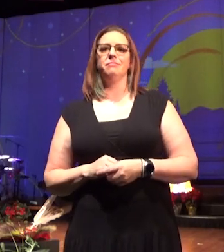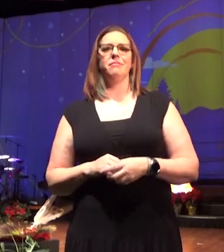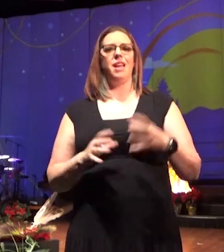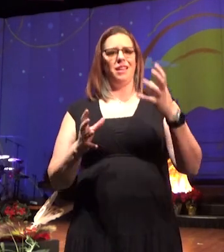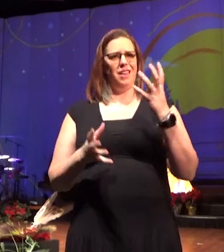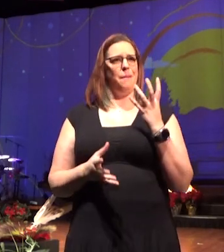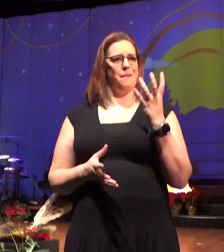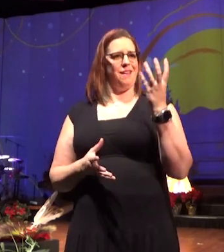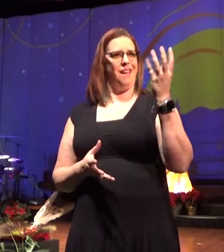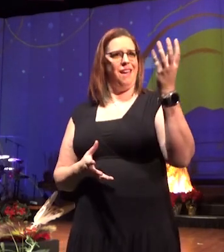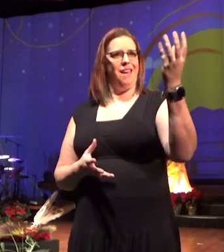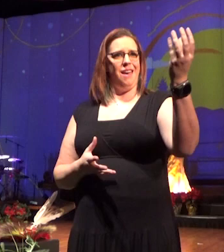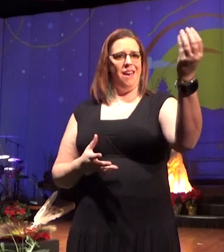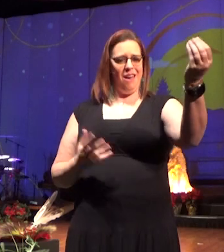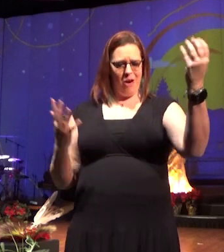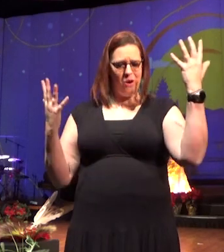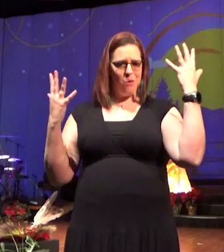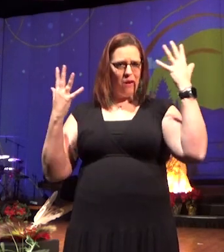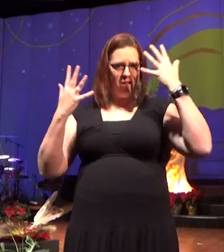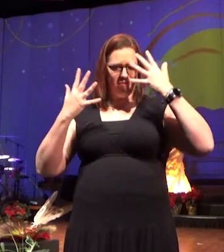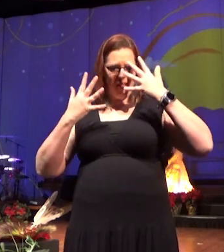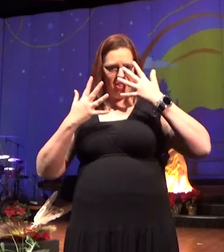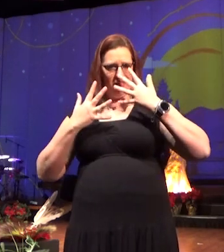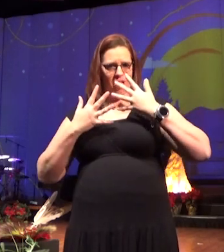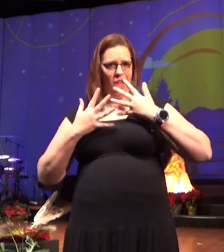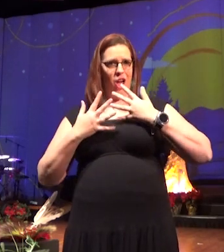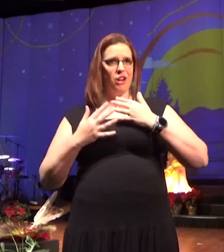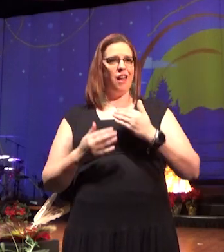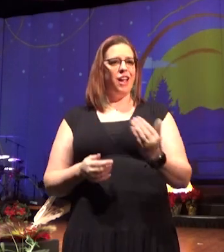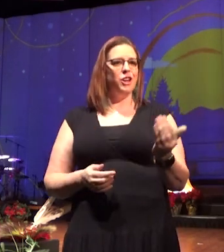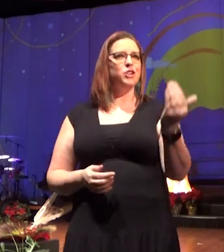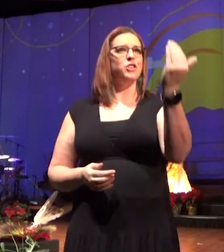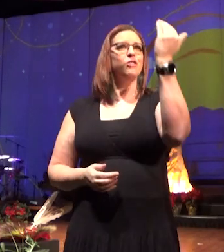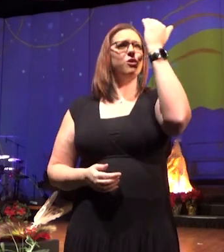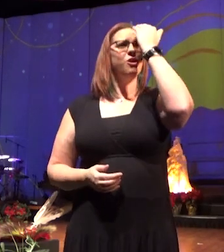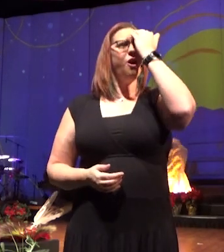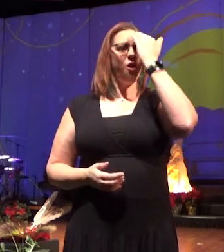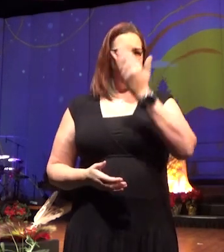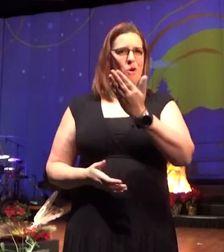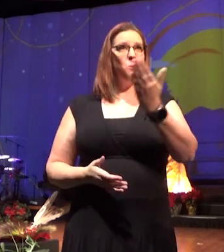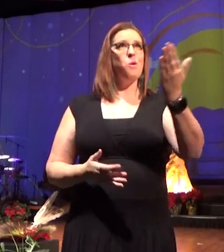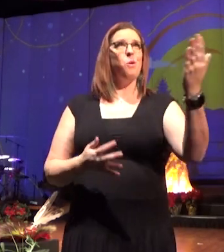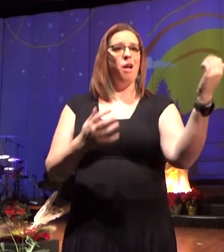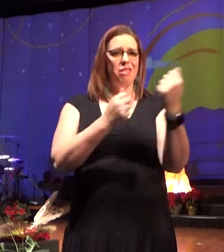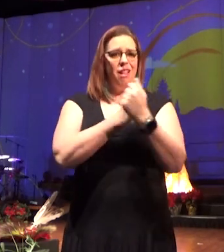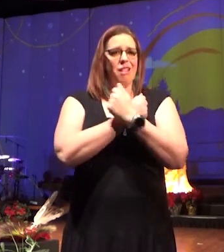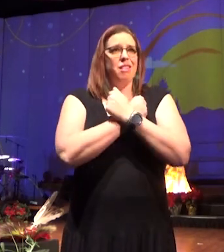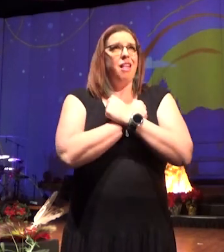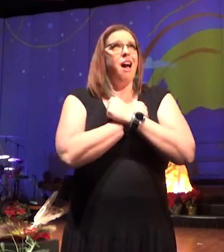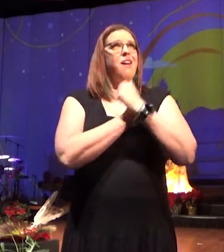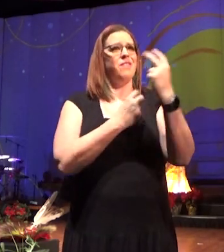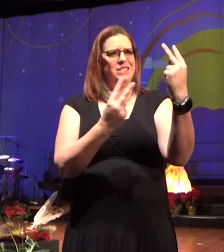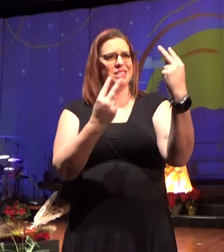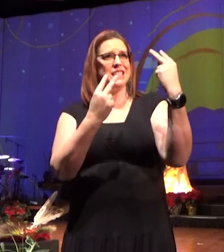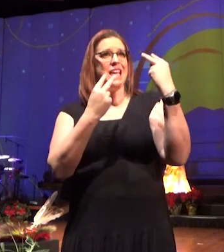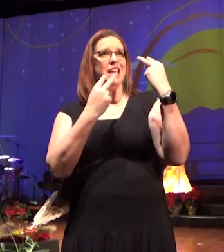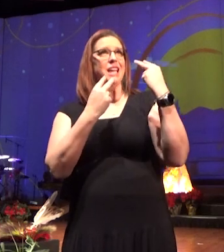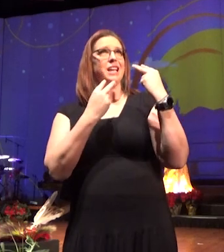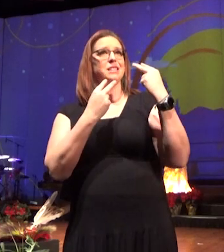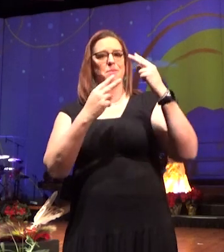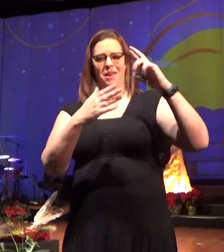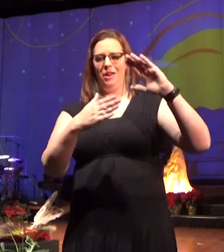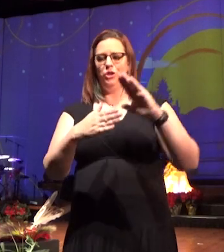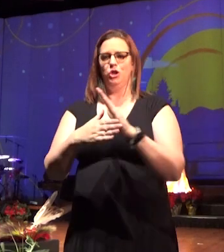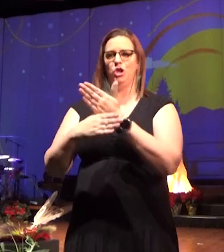Ooh. Coming out of the dark, I know the love that saved me, you're